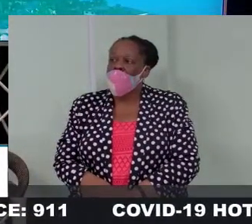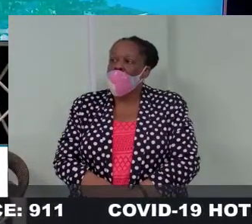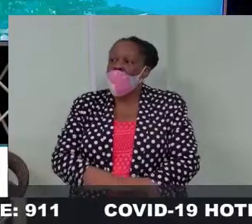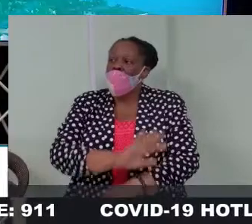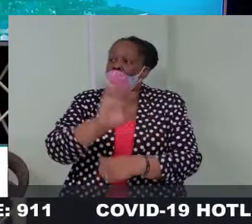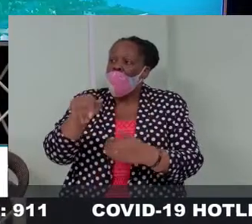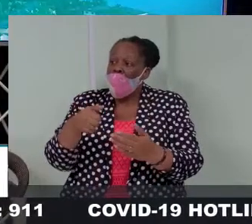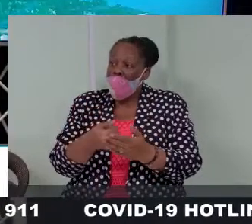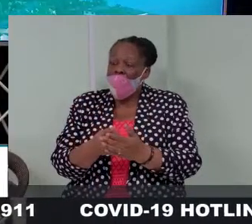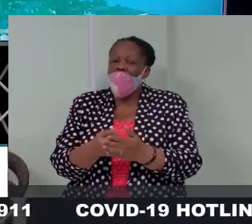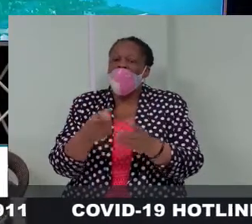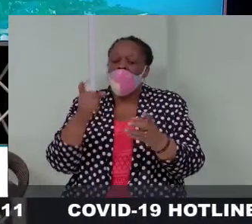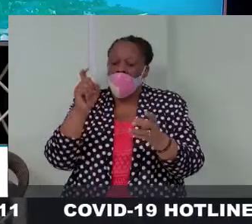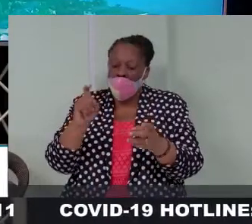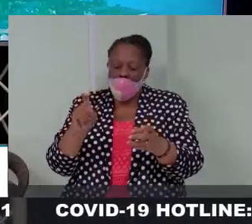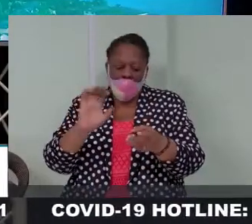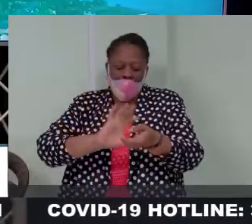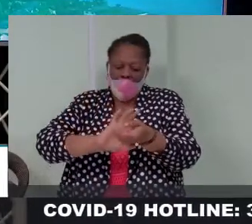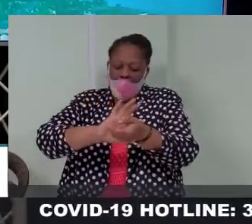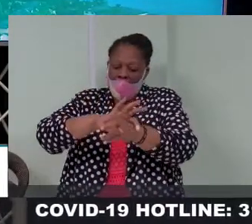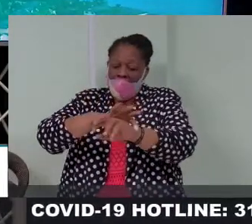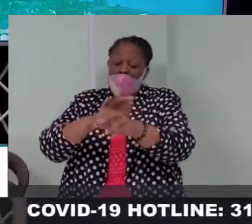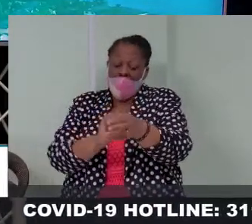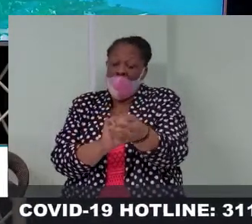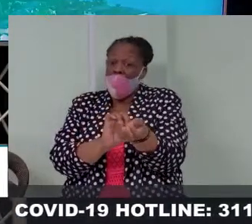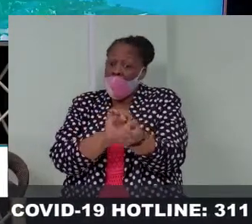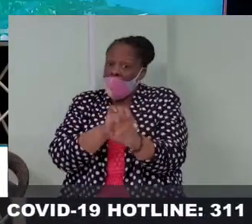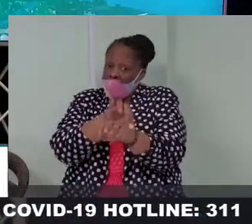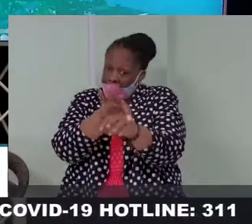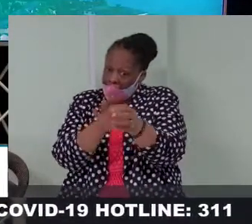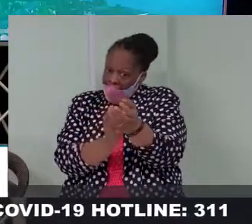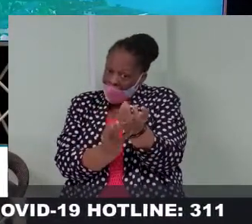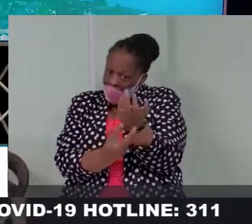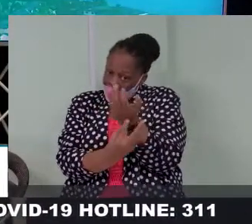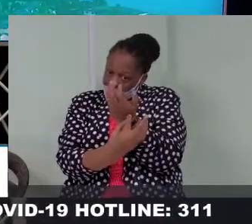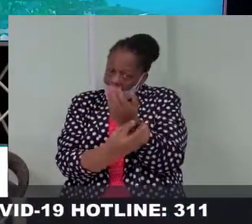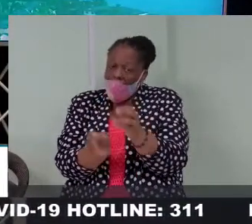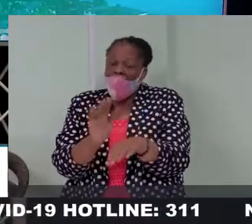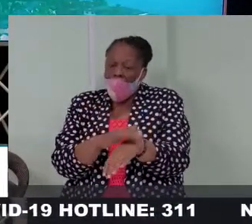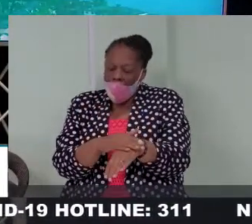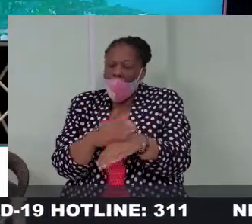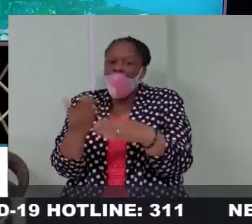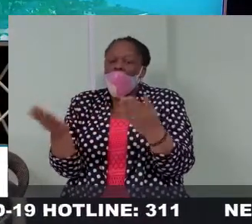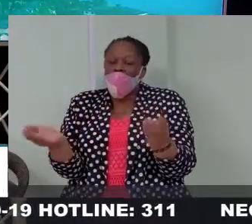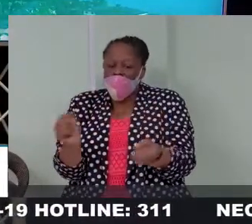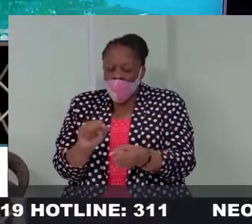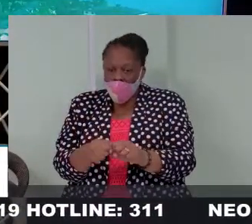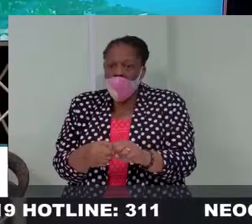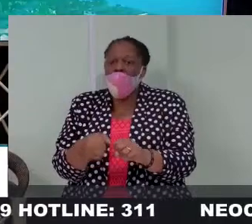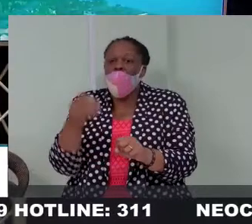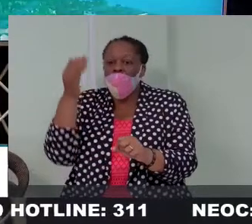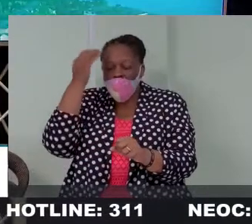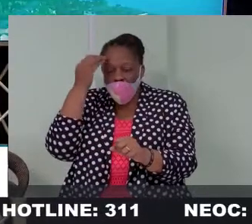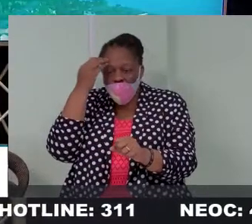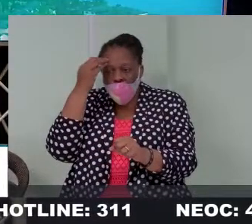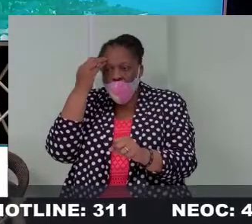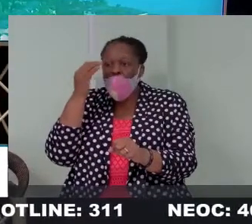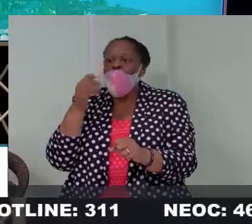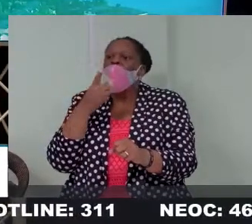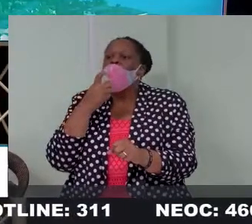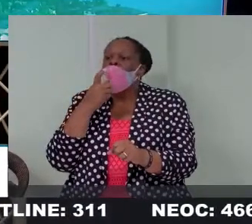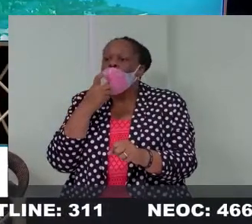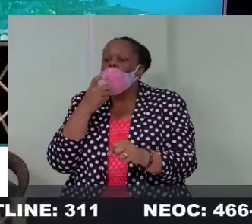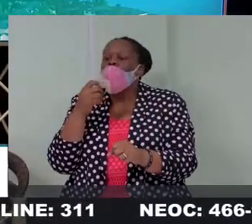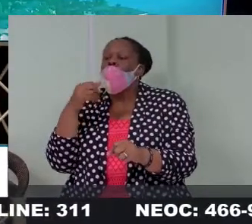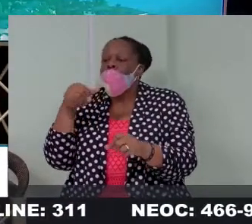and that highlights, the level of risk in terms of are they within 1 to 7 days